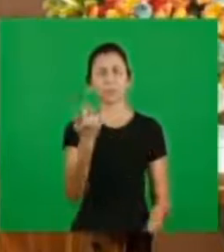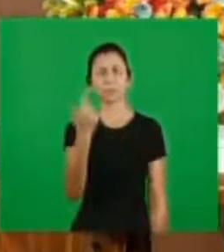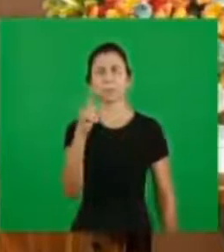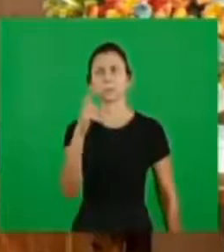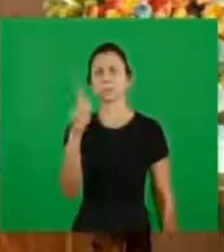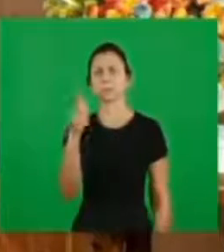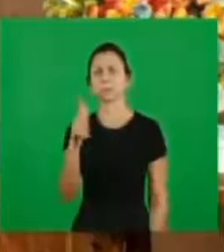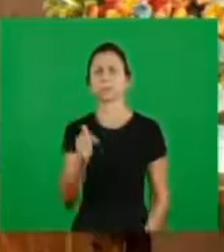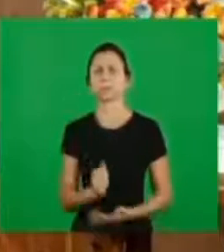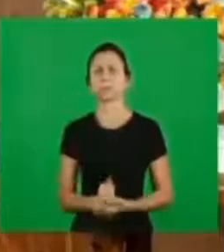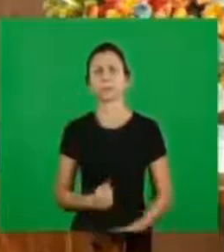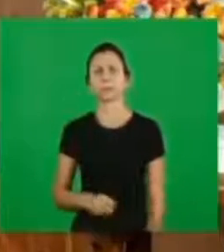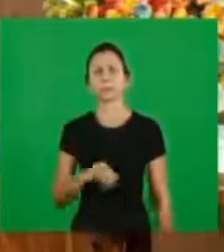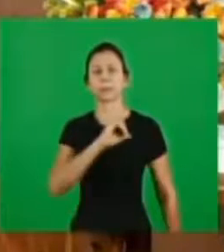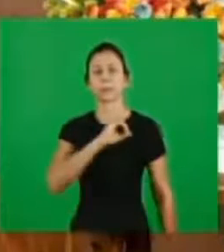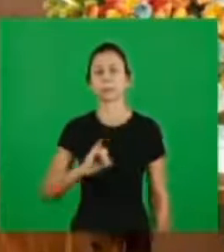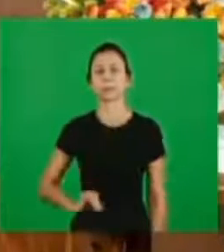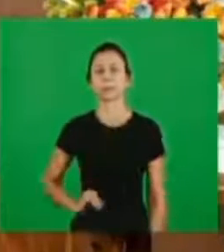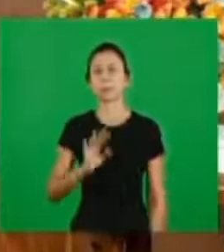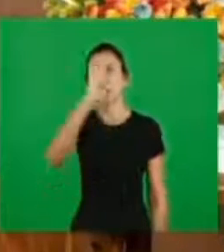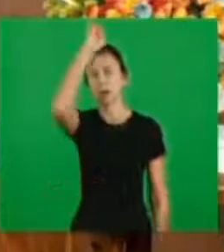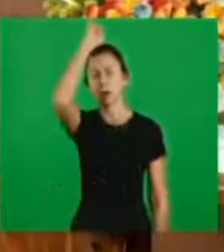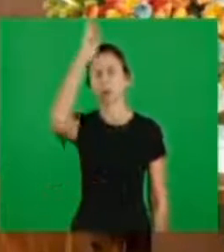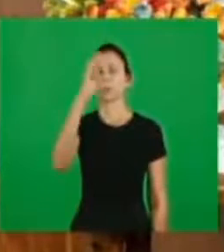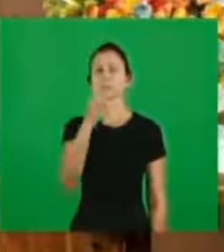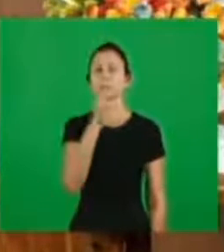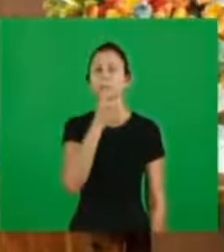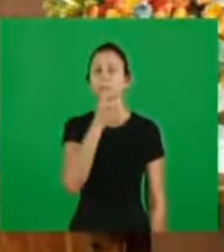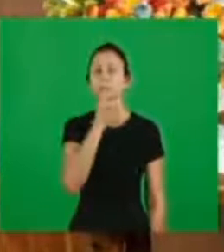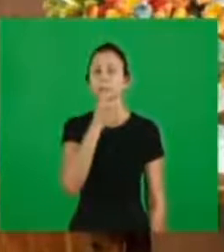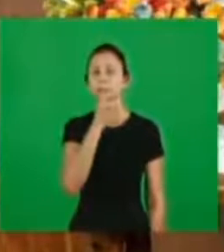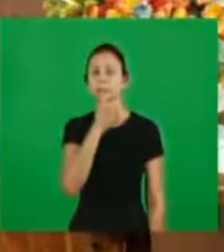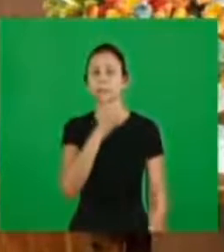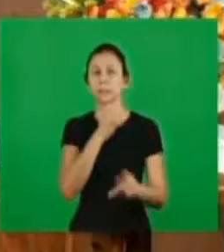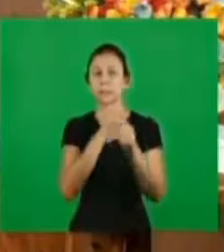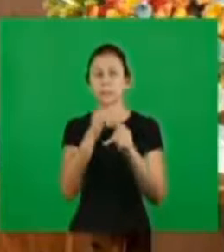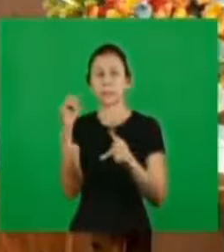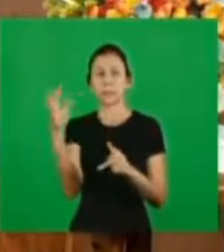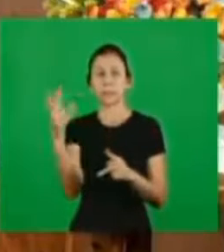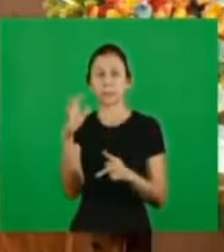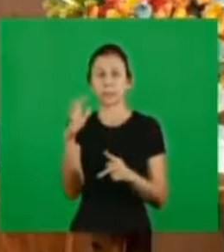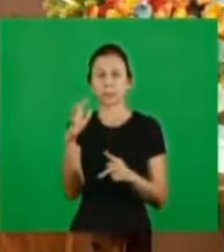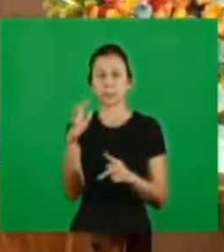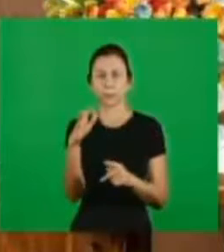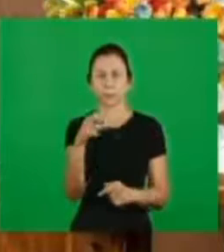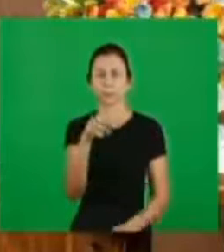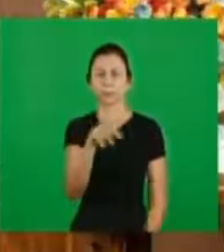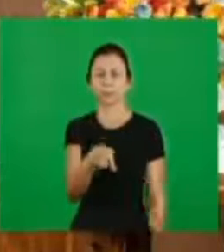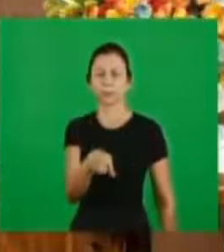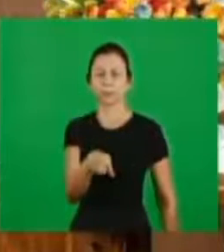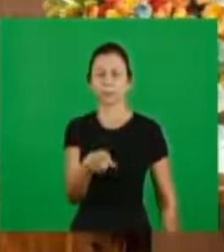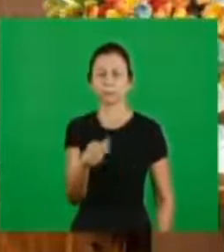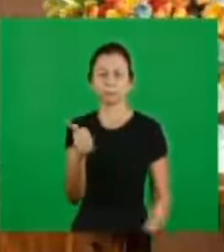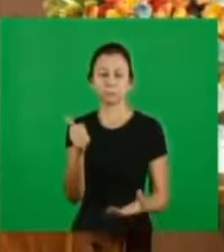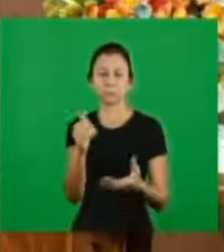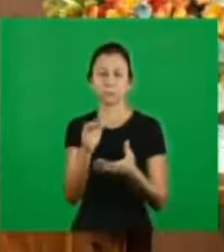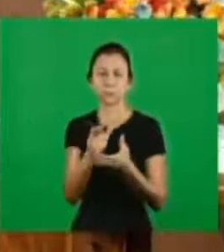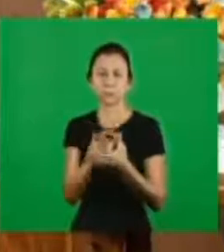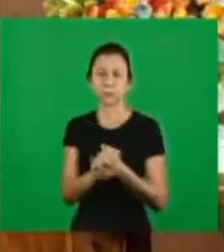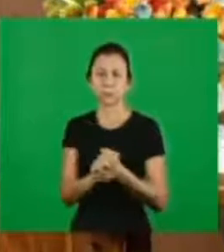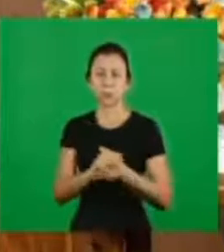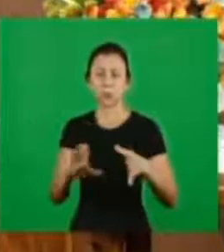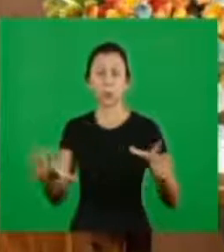measured. So how many fires in the Roman Empire? For example, in Pergamum, there was marriage